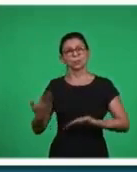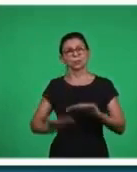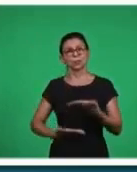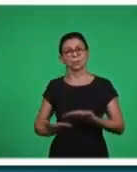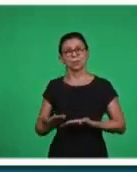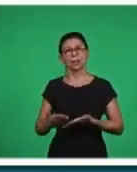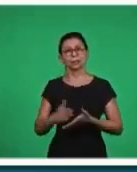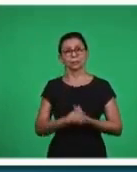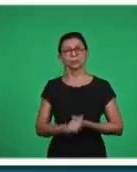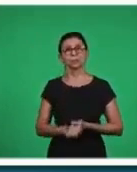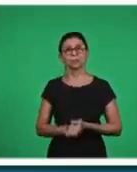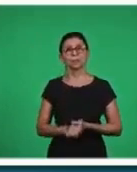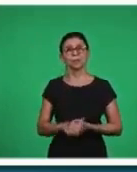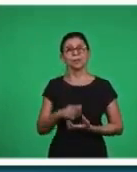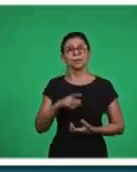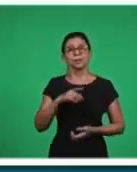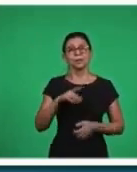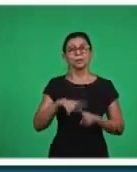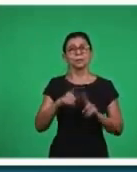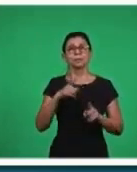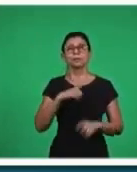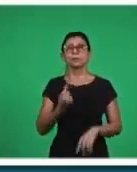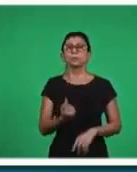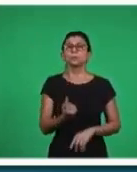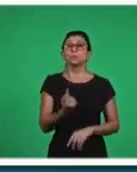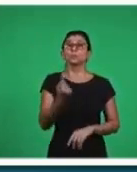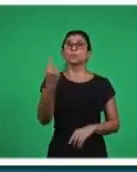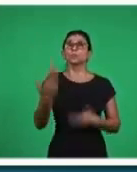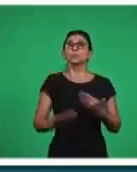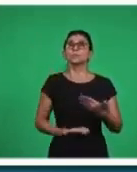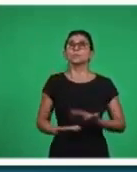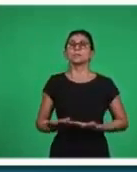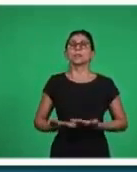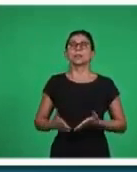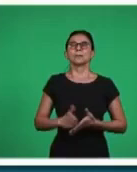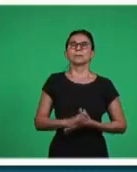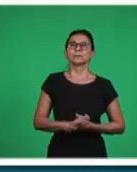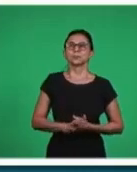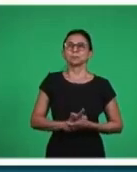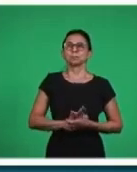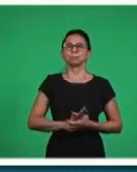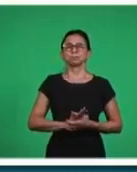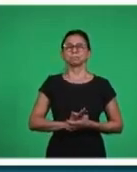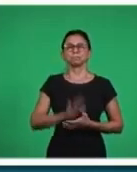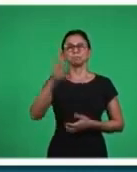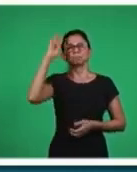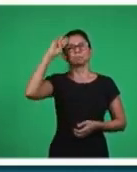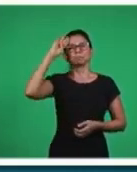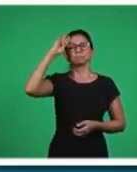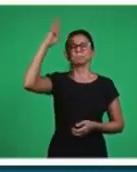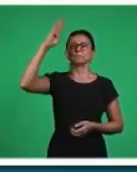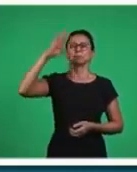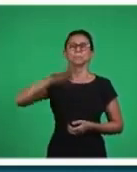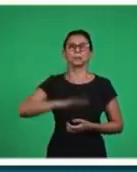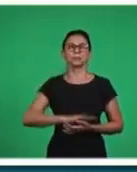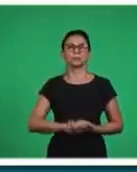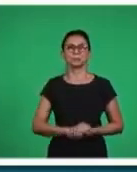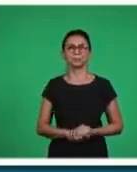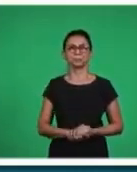and brothers and sisters. They are all servants, but there's a servant by excellence. So the word